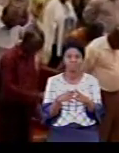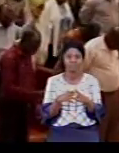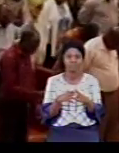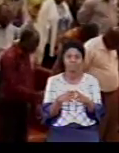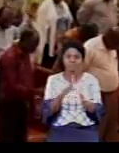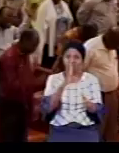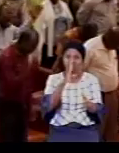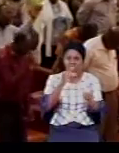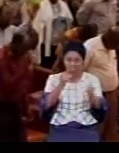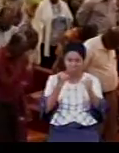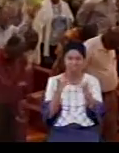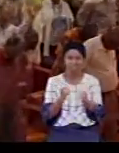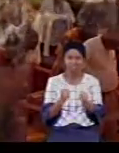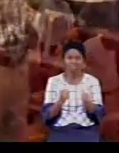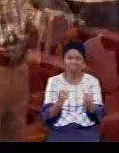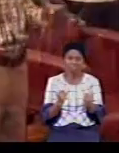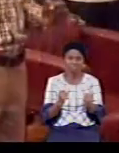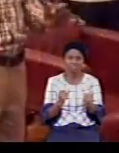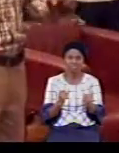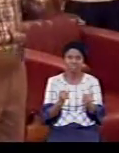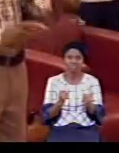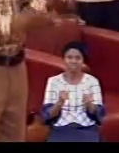Be strong.